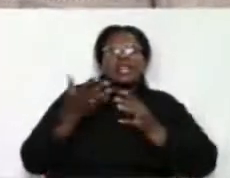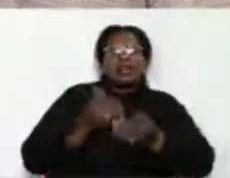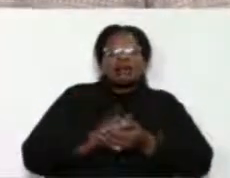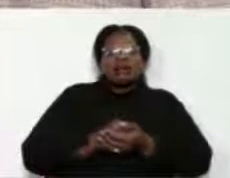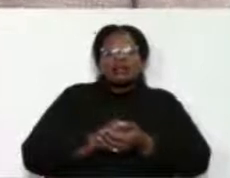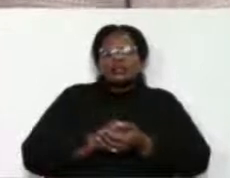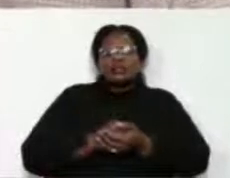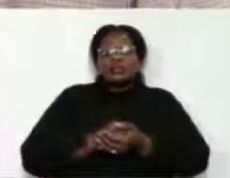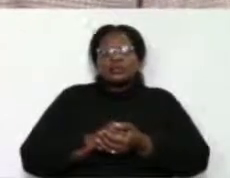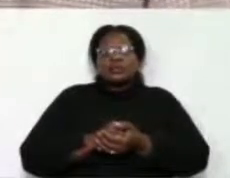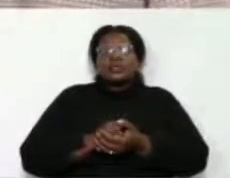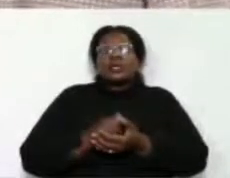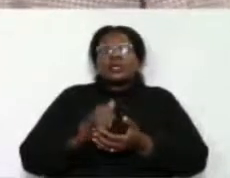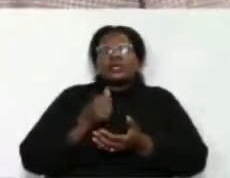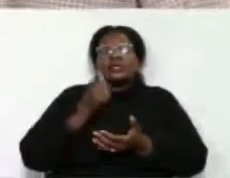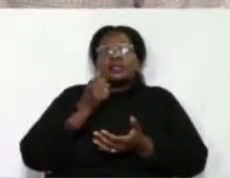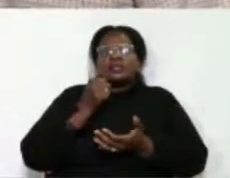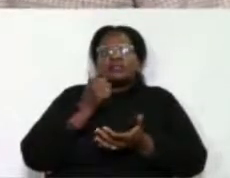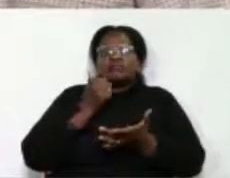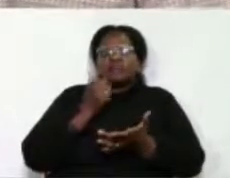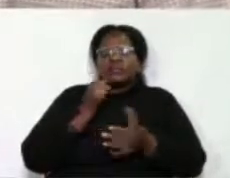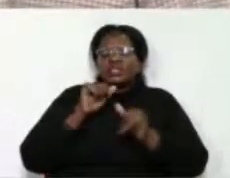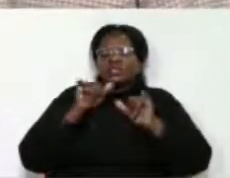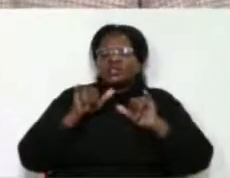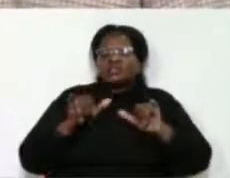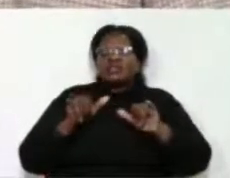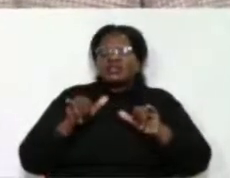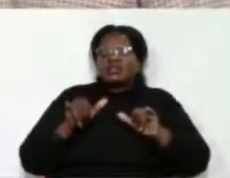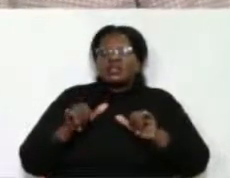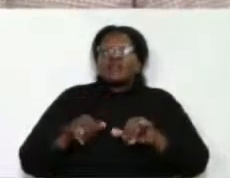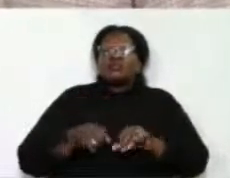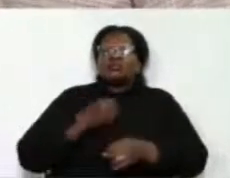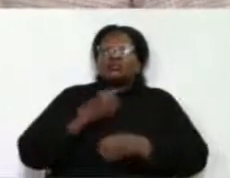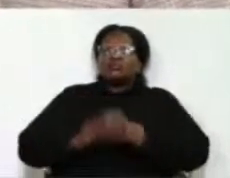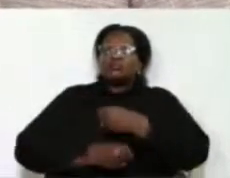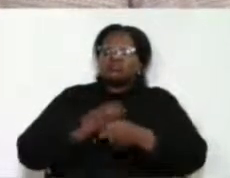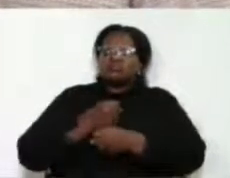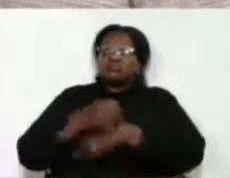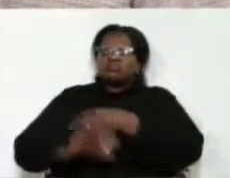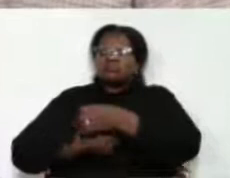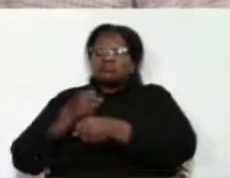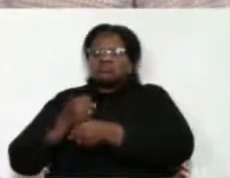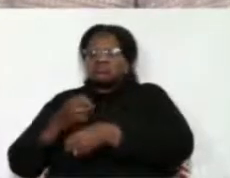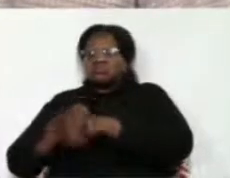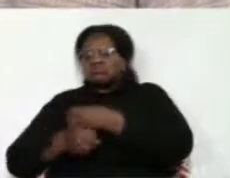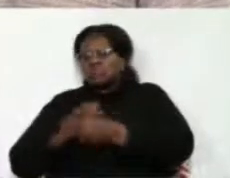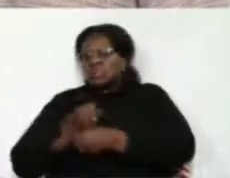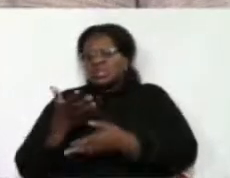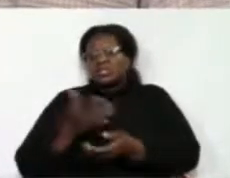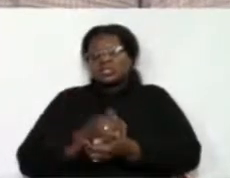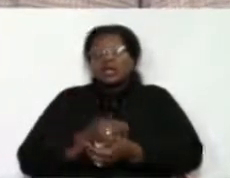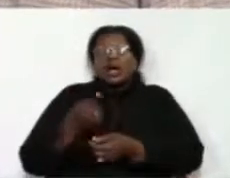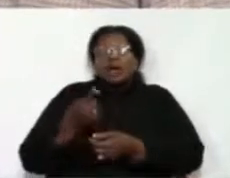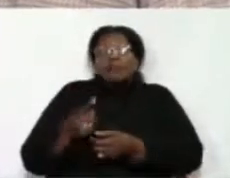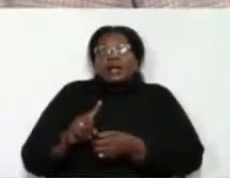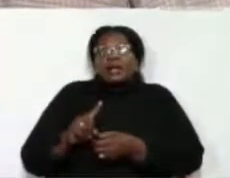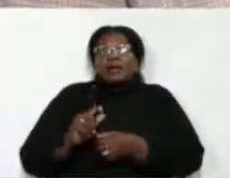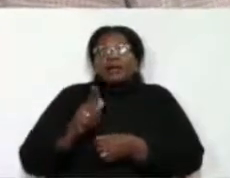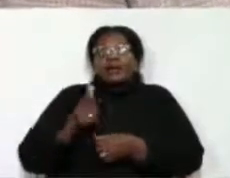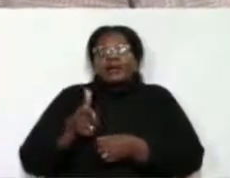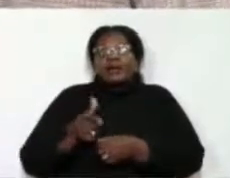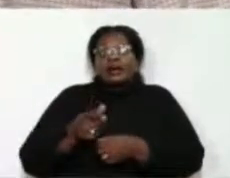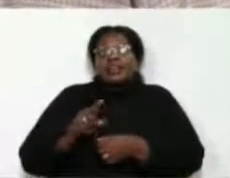for years and years and the pot boils over. And it's the same with business, that you kind of ignore it because you don't want things to